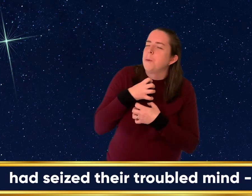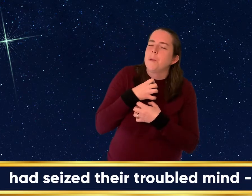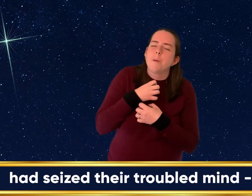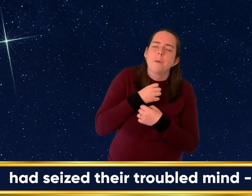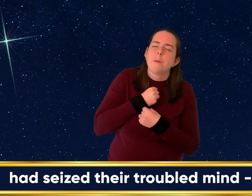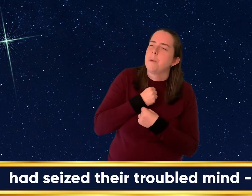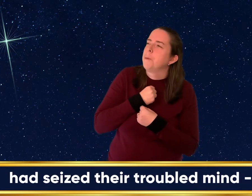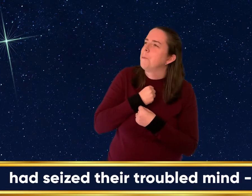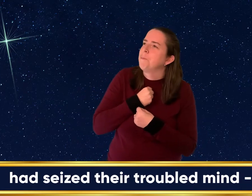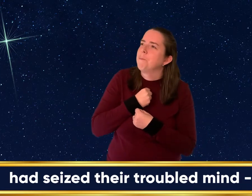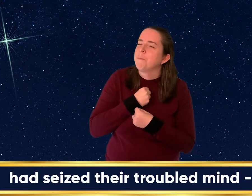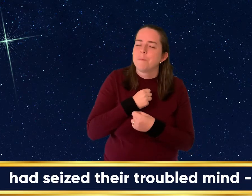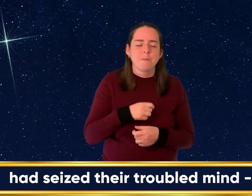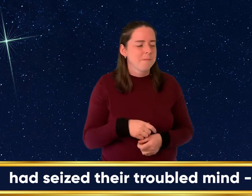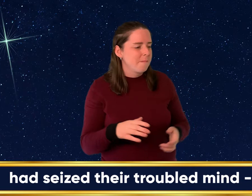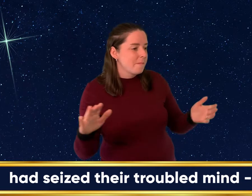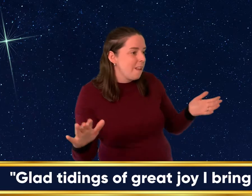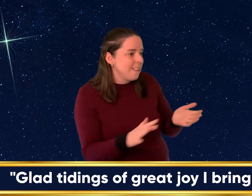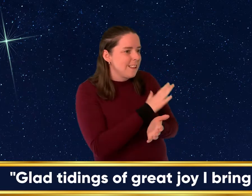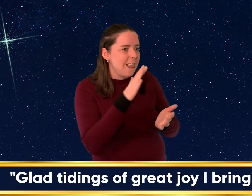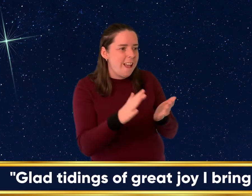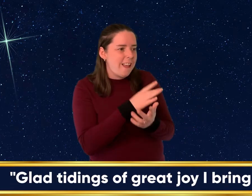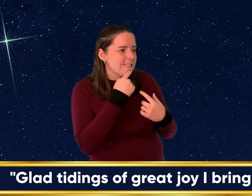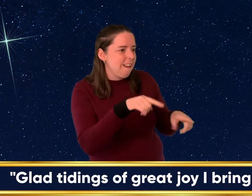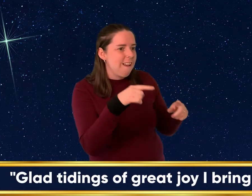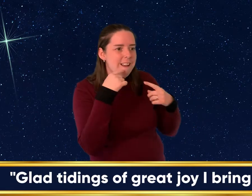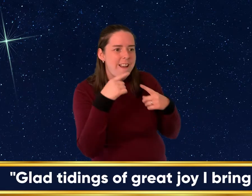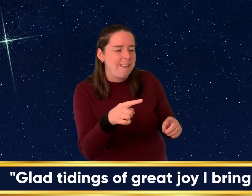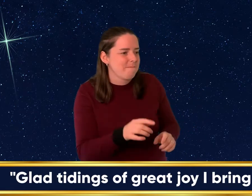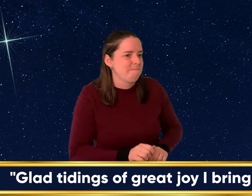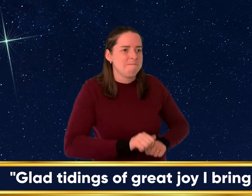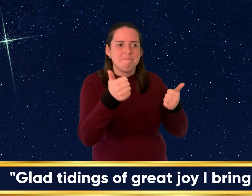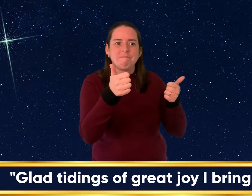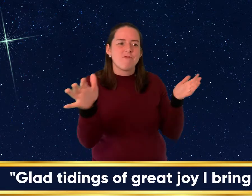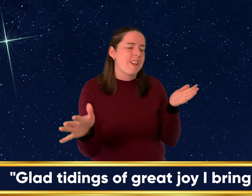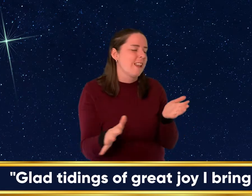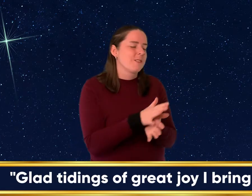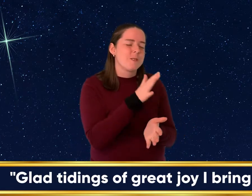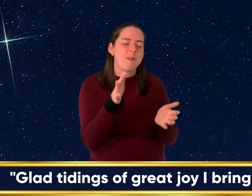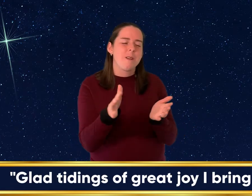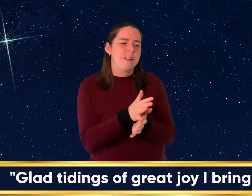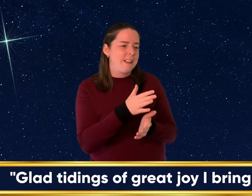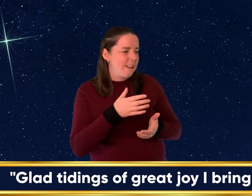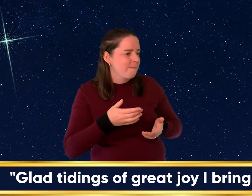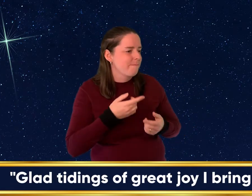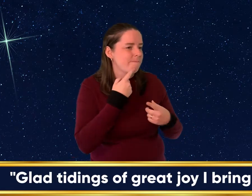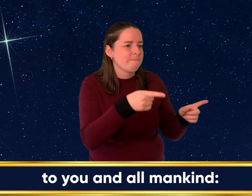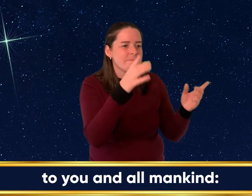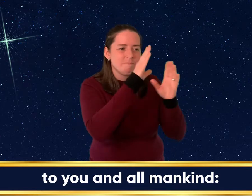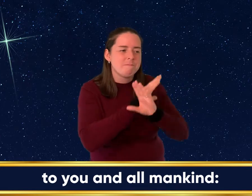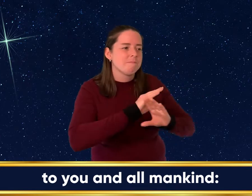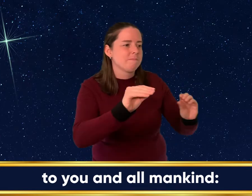their troubled mind. Glad tidings of great joy I